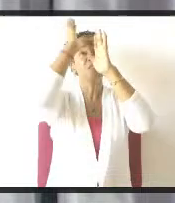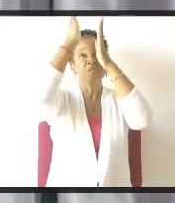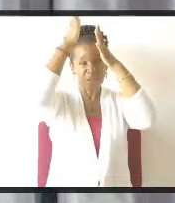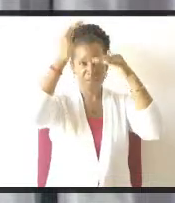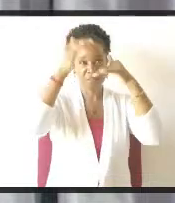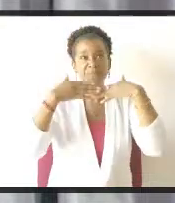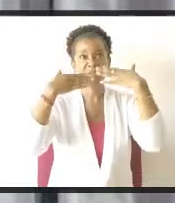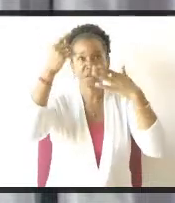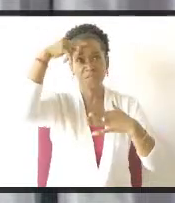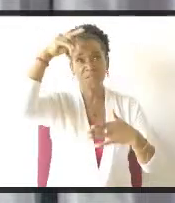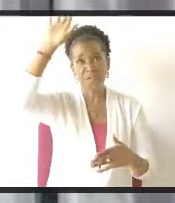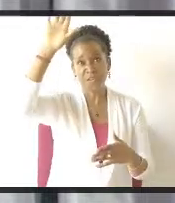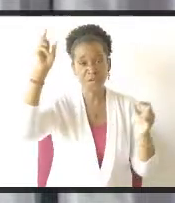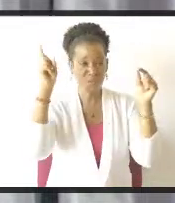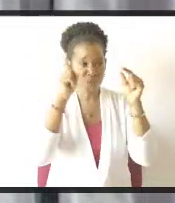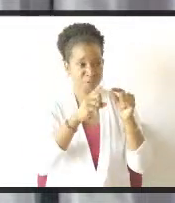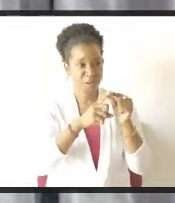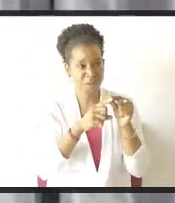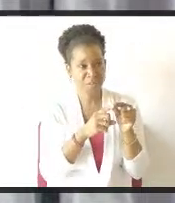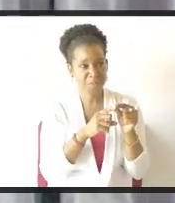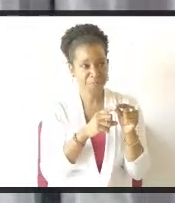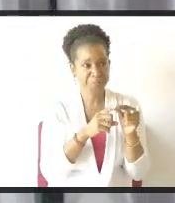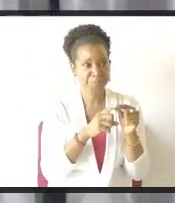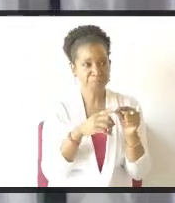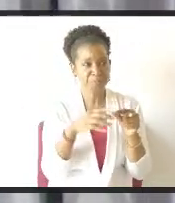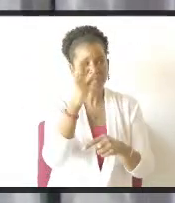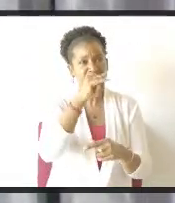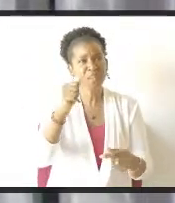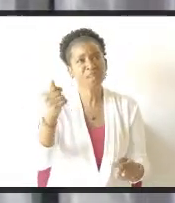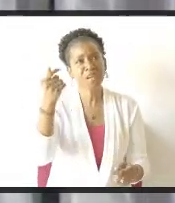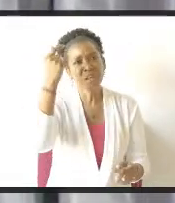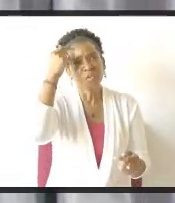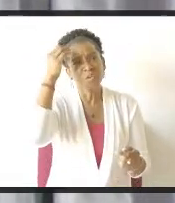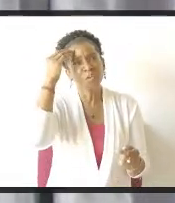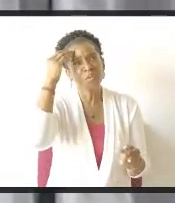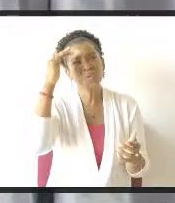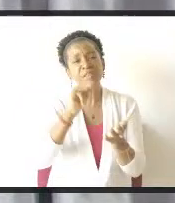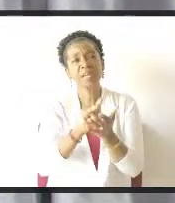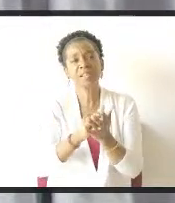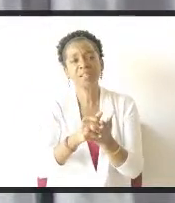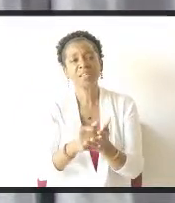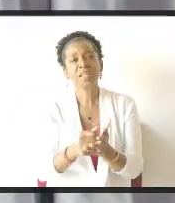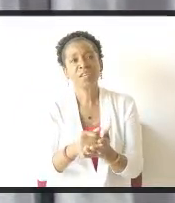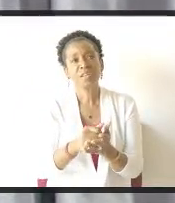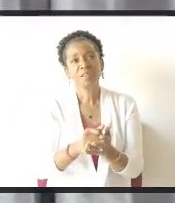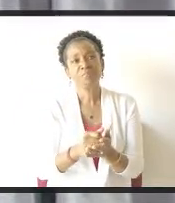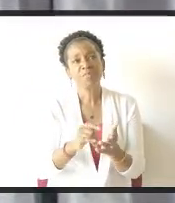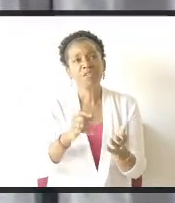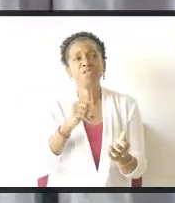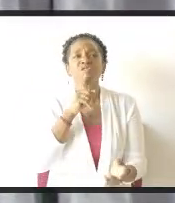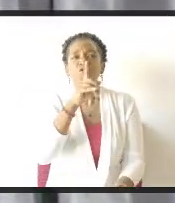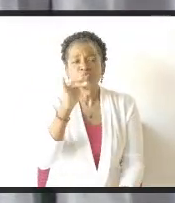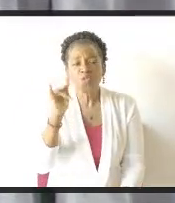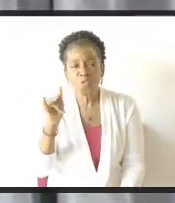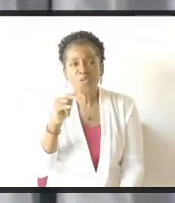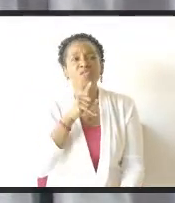And we know that these truths we hear today will rise up in the judgment as witness against us